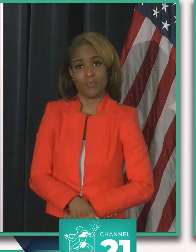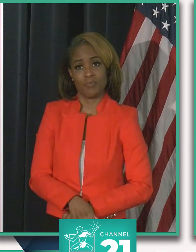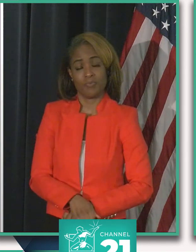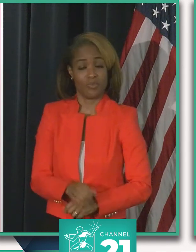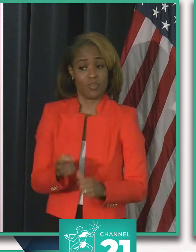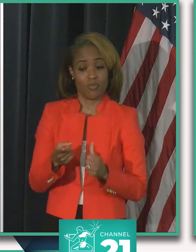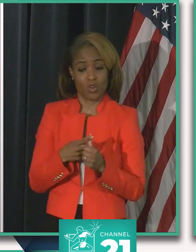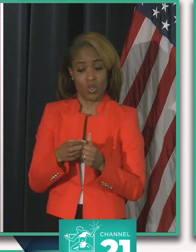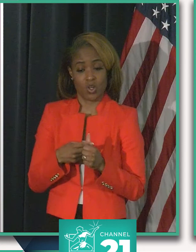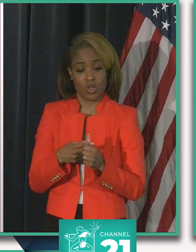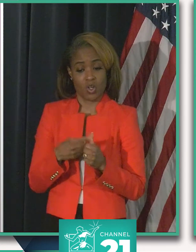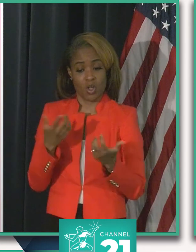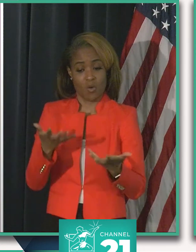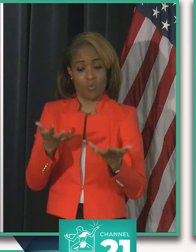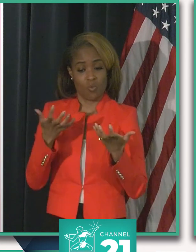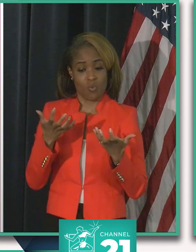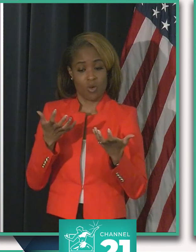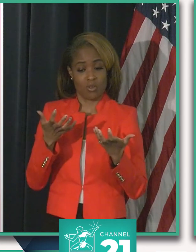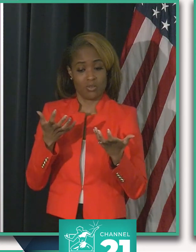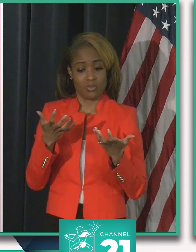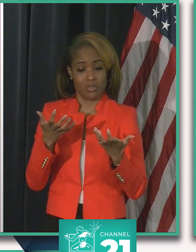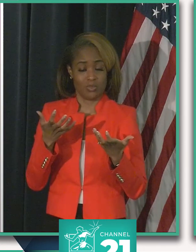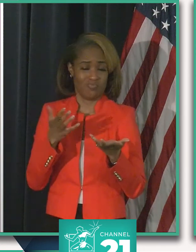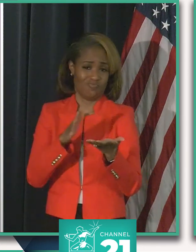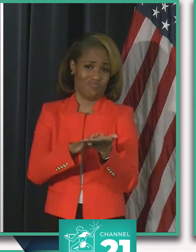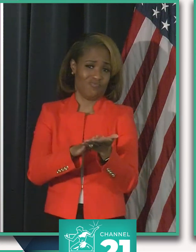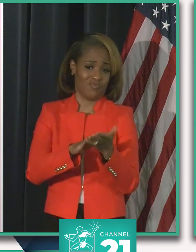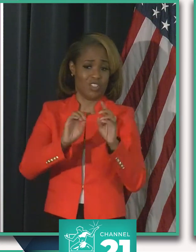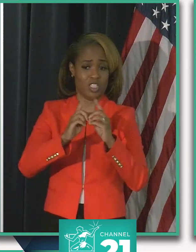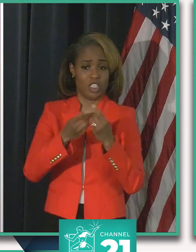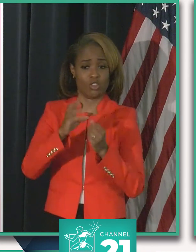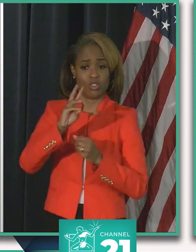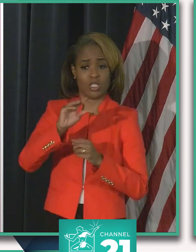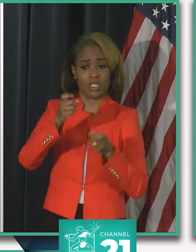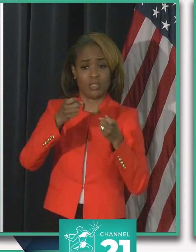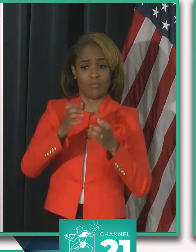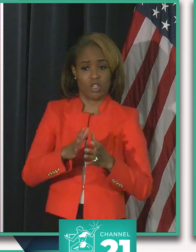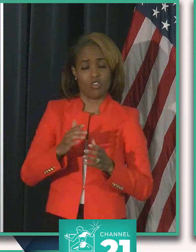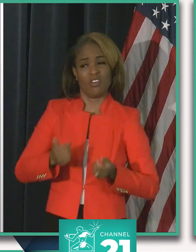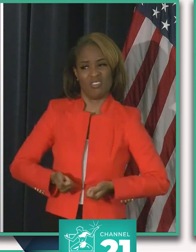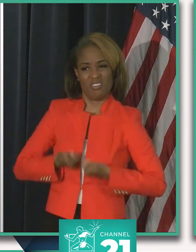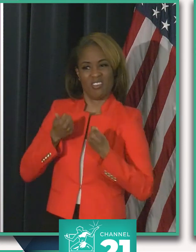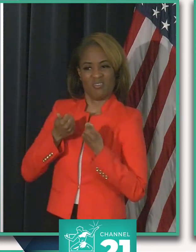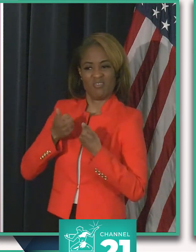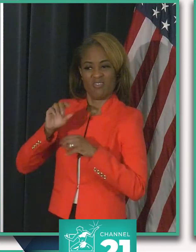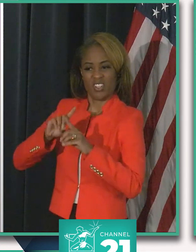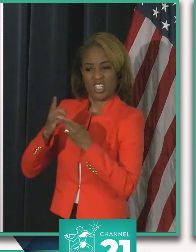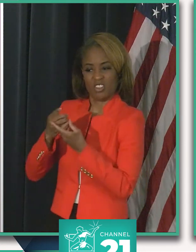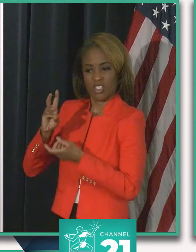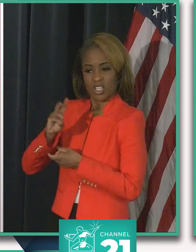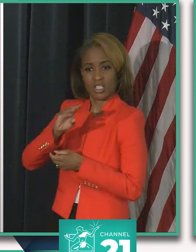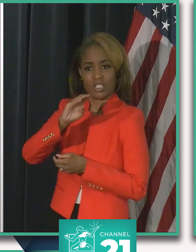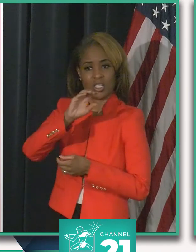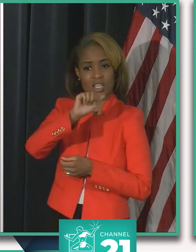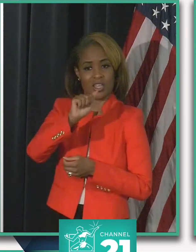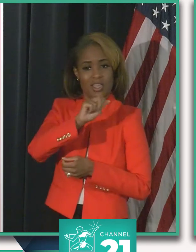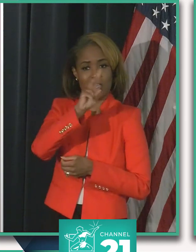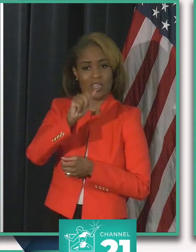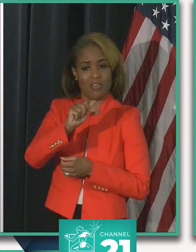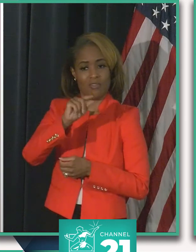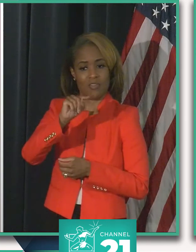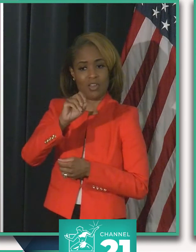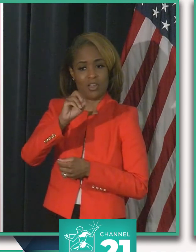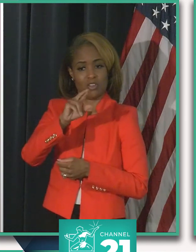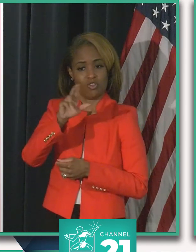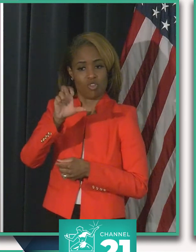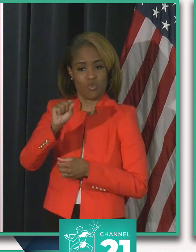First and foremost, I want to give a big shout out to the District 6 manager. I live in District 6. Eva Torres is an amazing